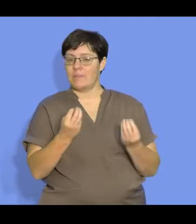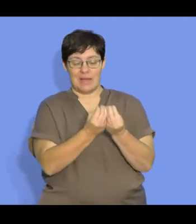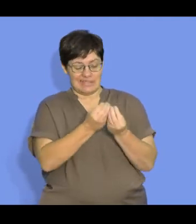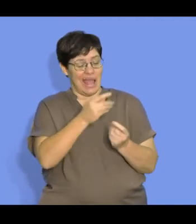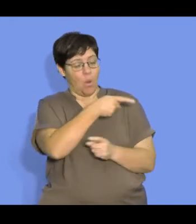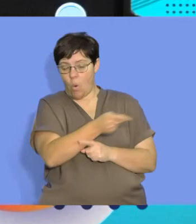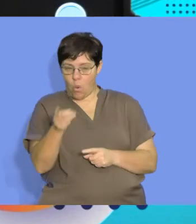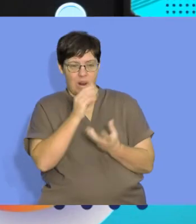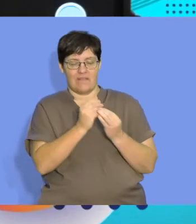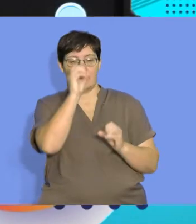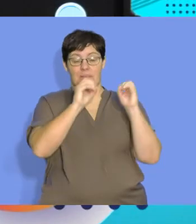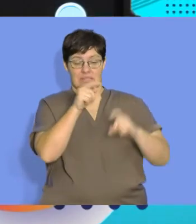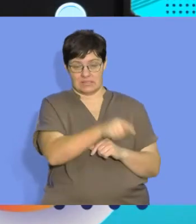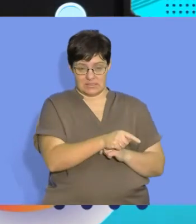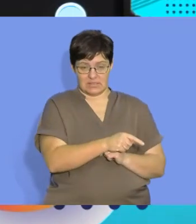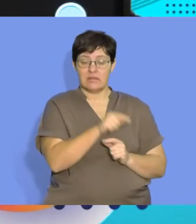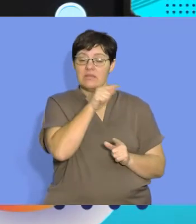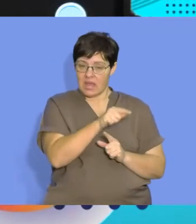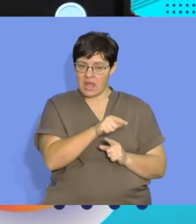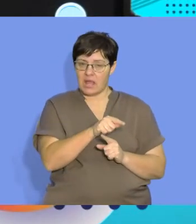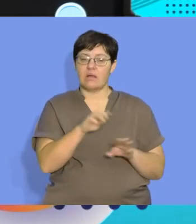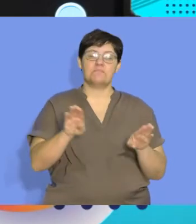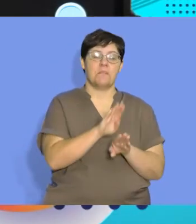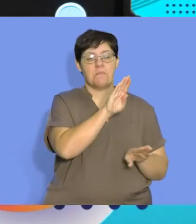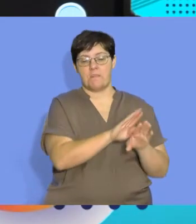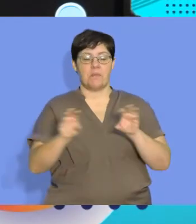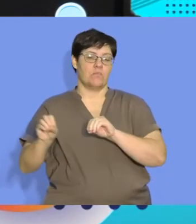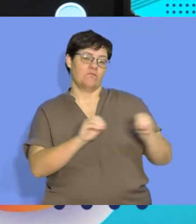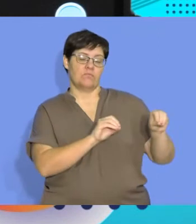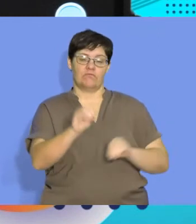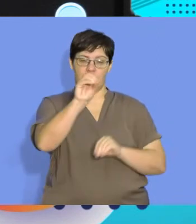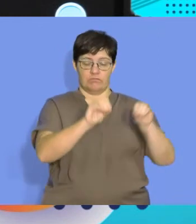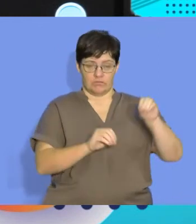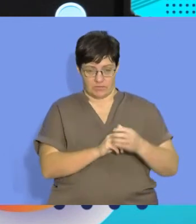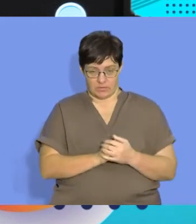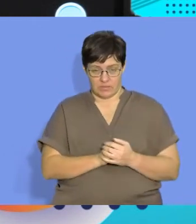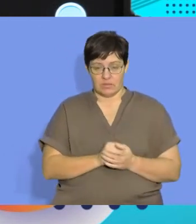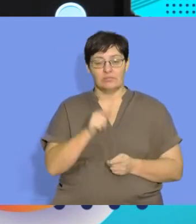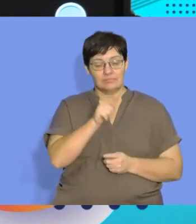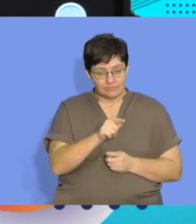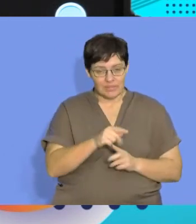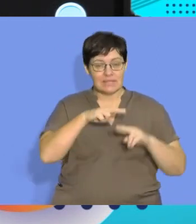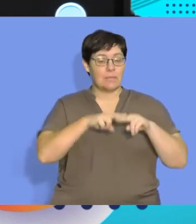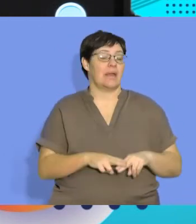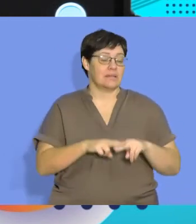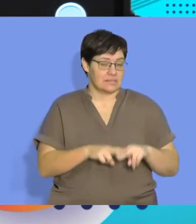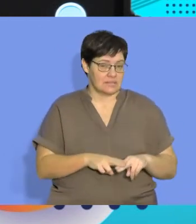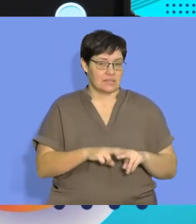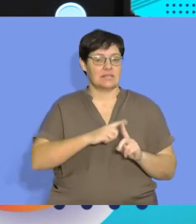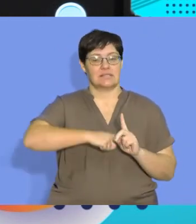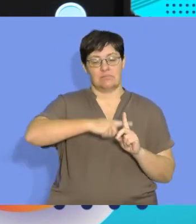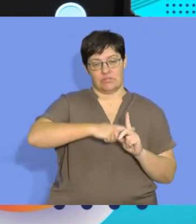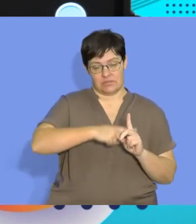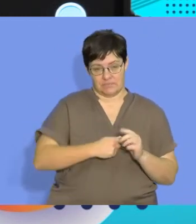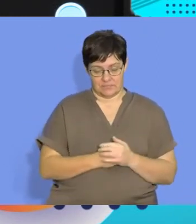of particles, and these particles remain in constant motion, and that motion is determined by your